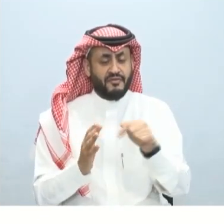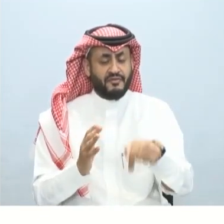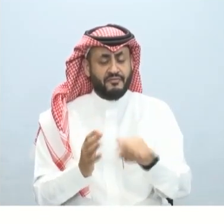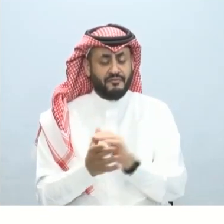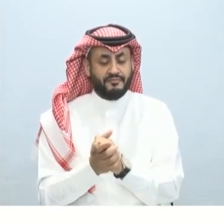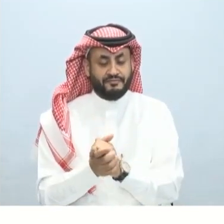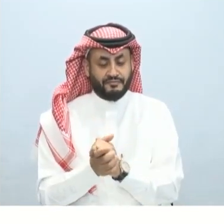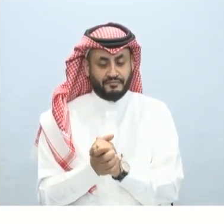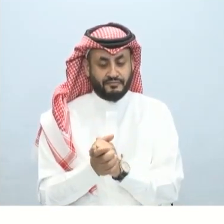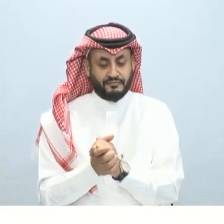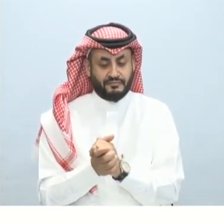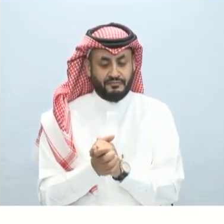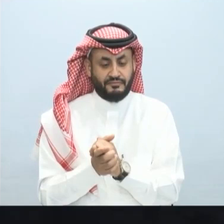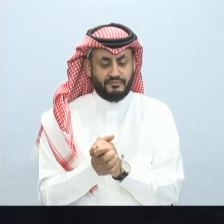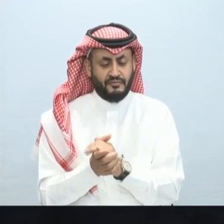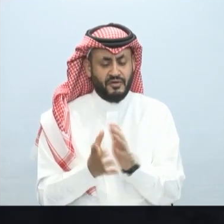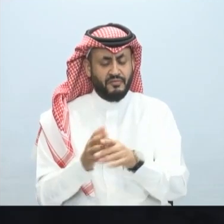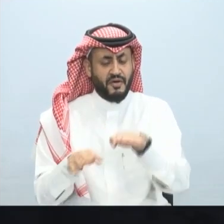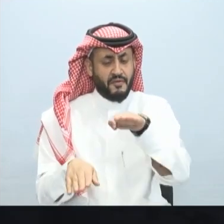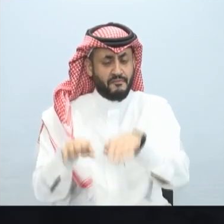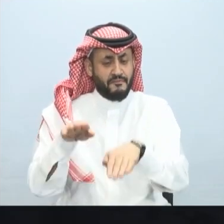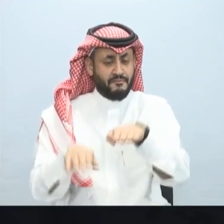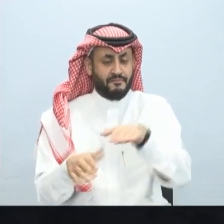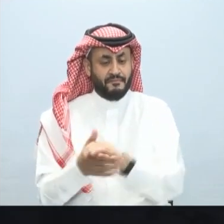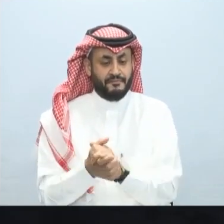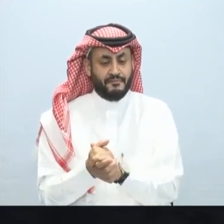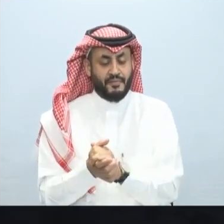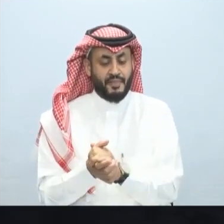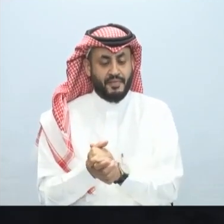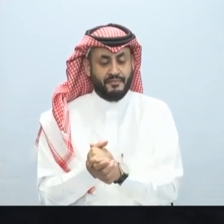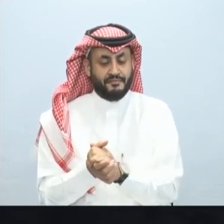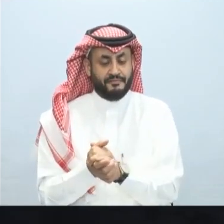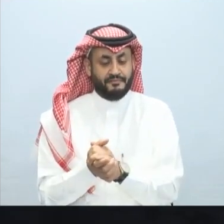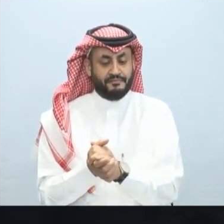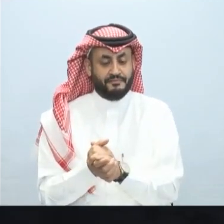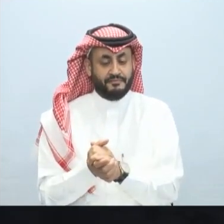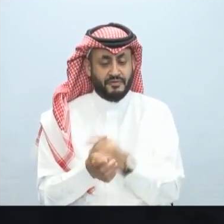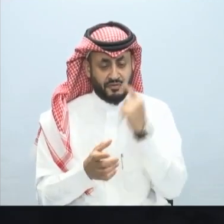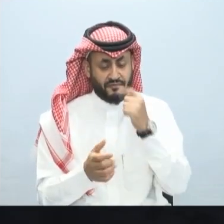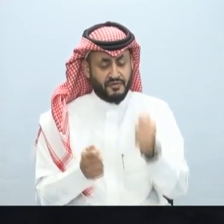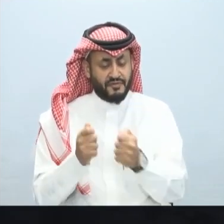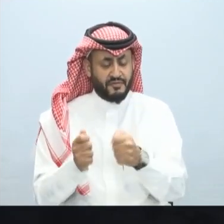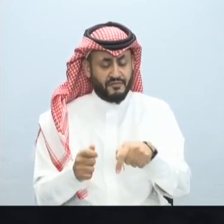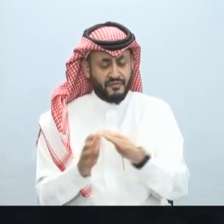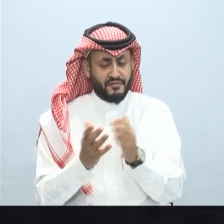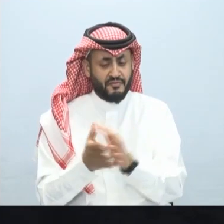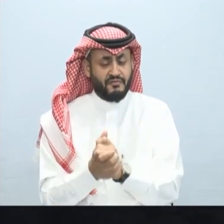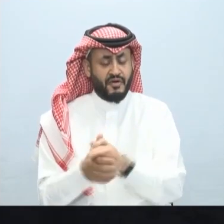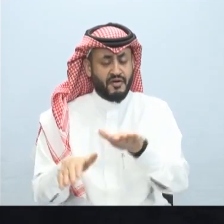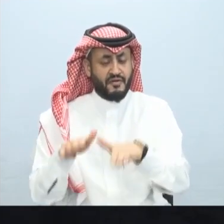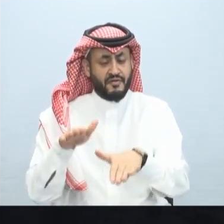our lesson, which is about comparing. Now you can find the exercise in your book. You can just